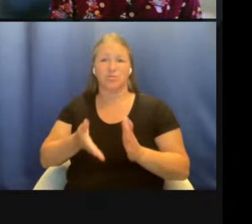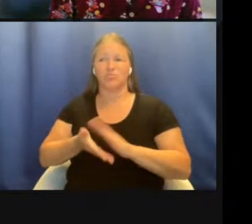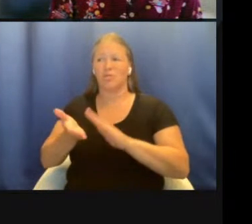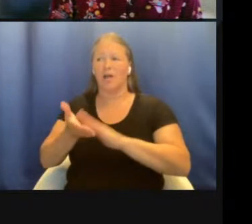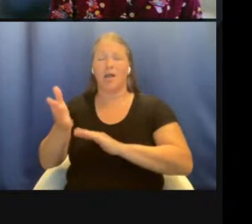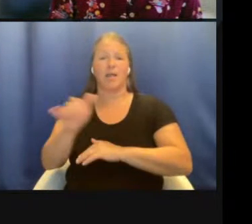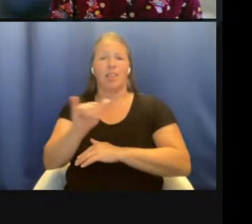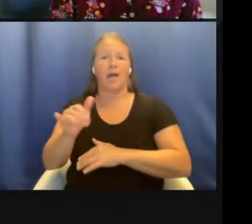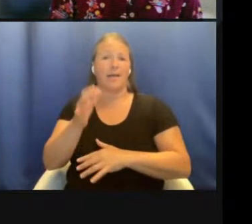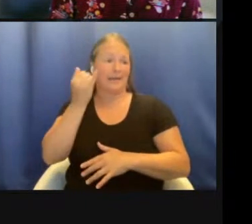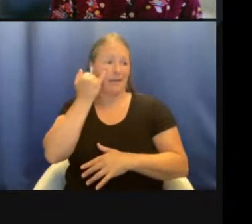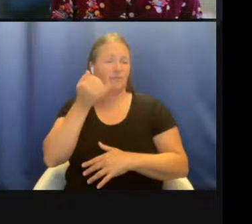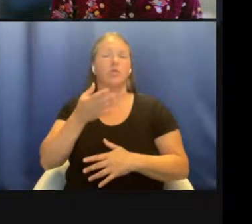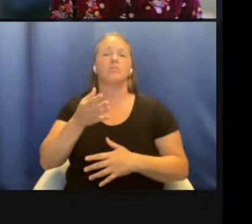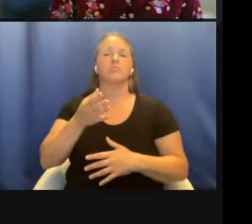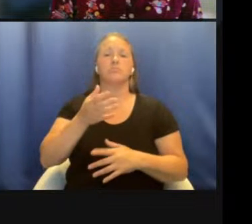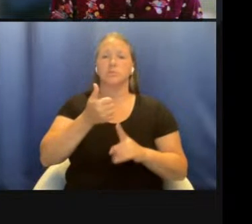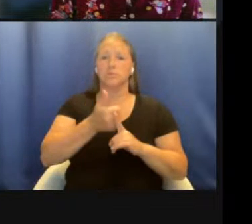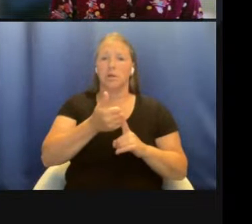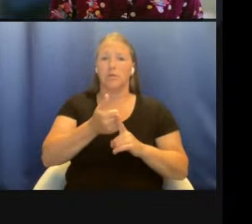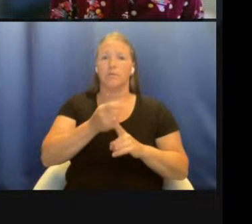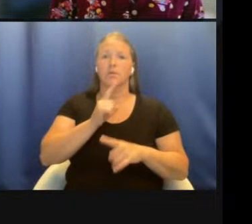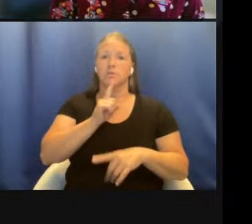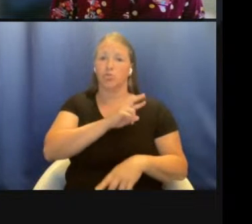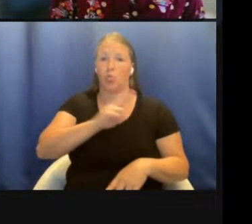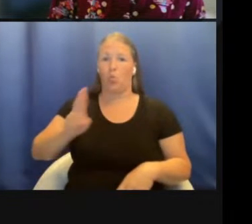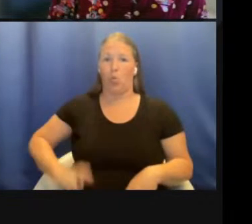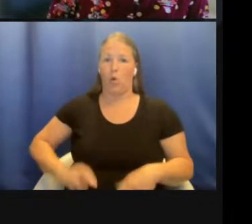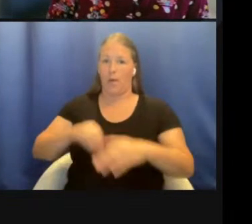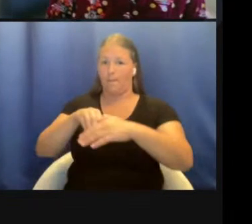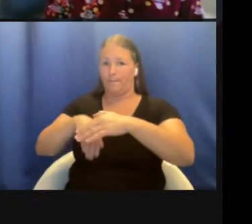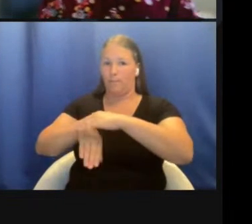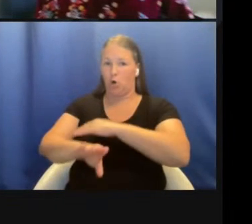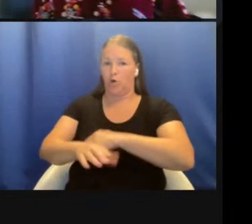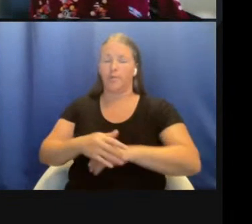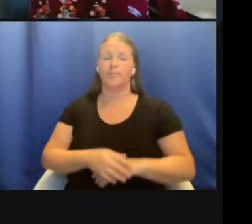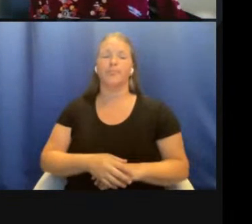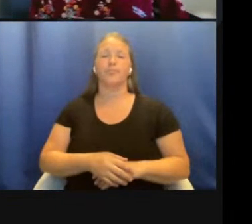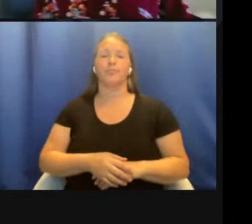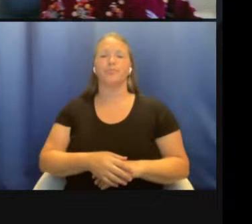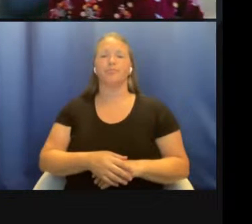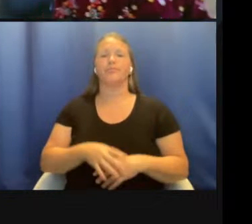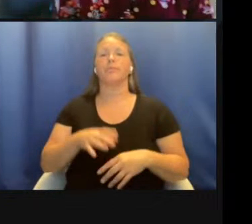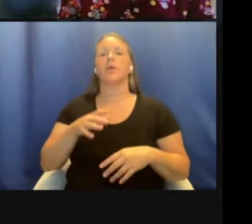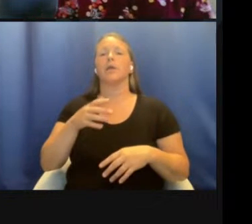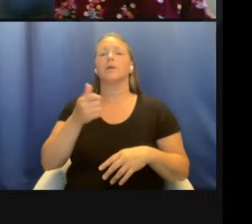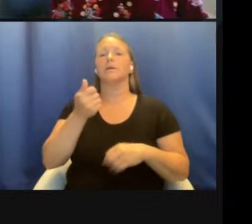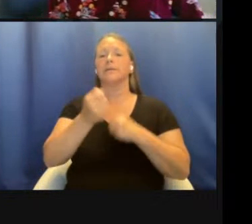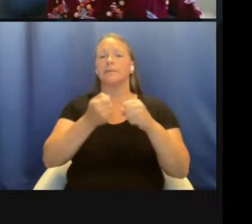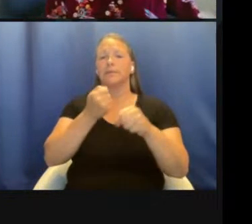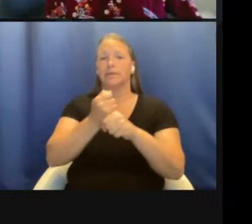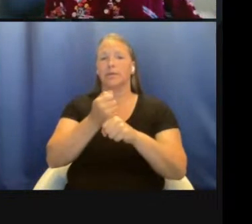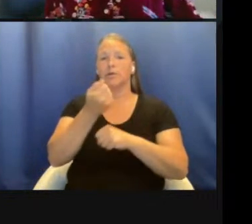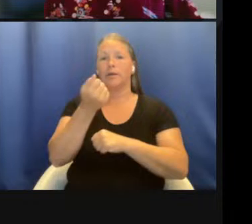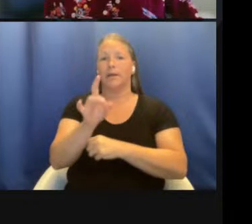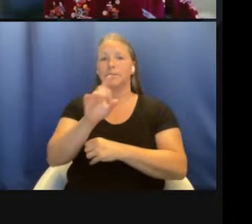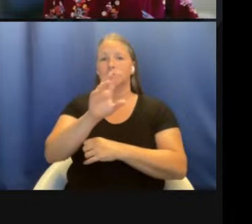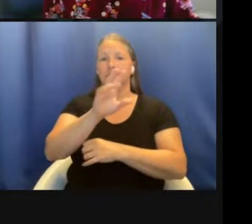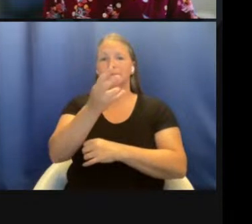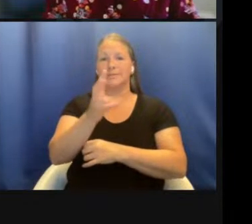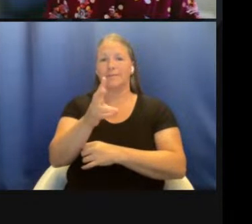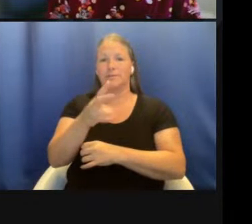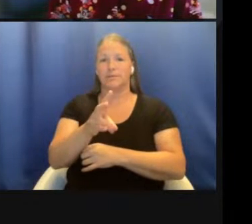the Maryland Center for History and Culture. In 1817, she creates an unusual